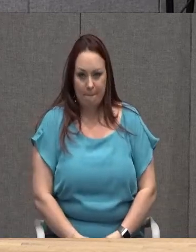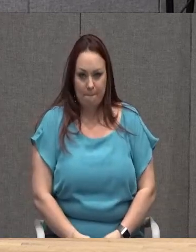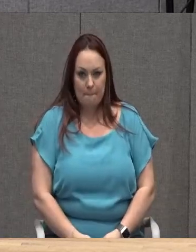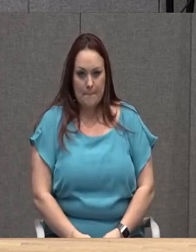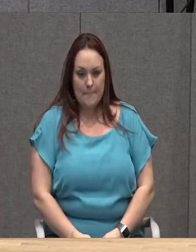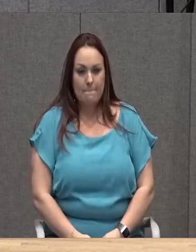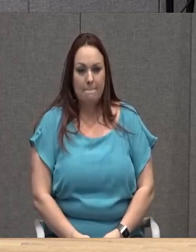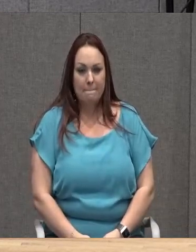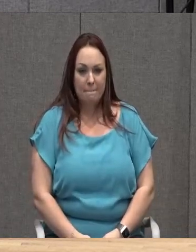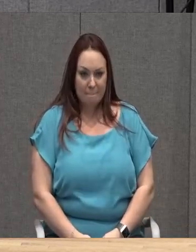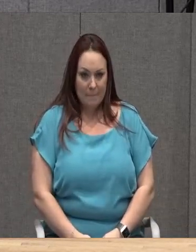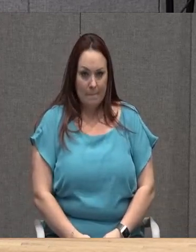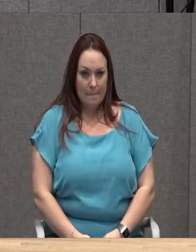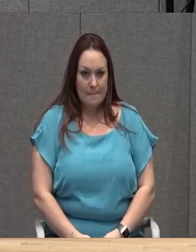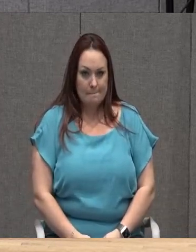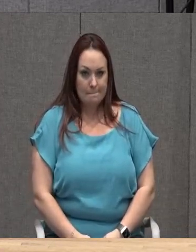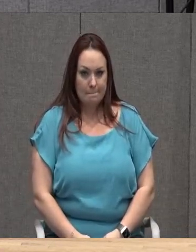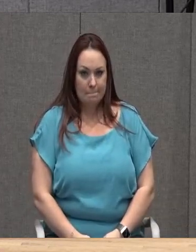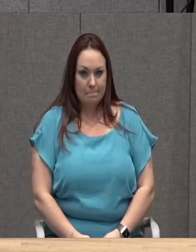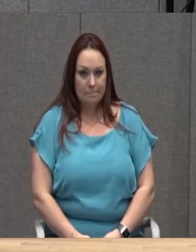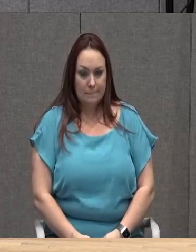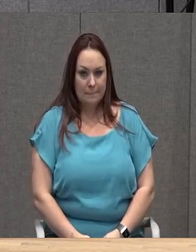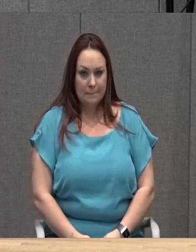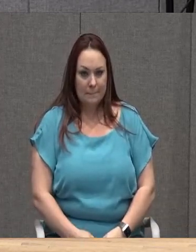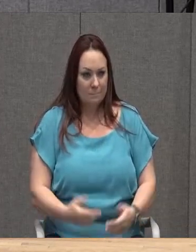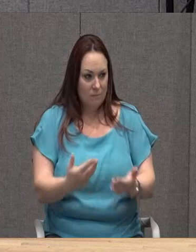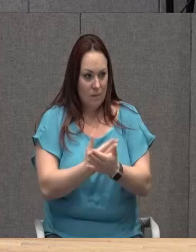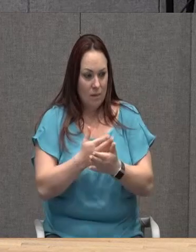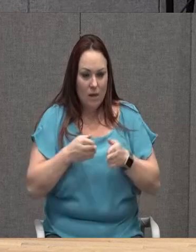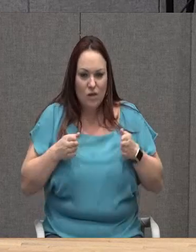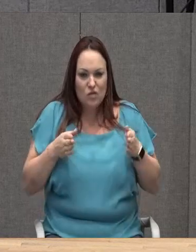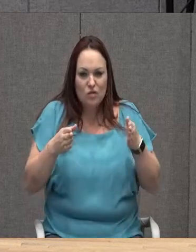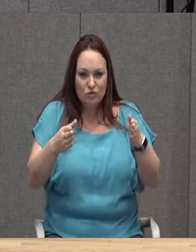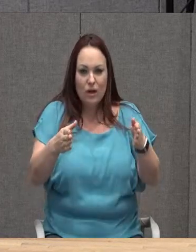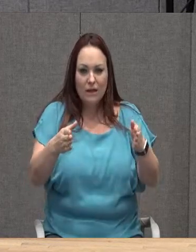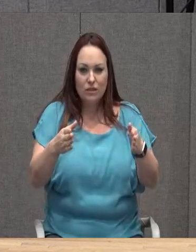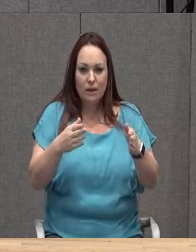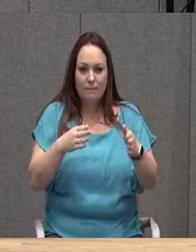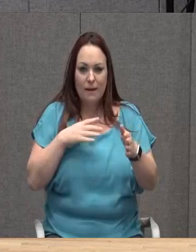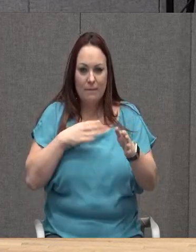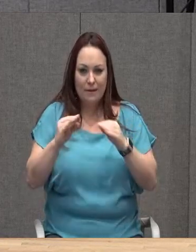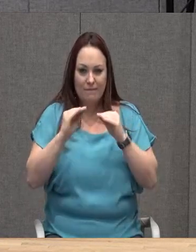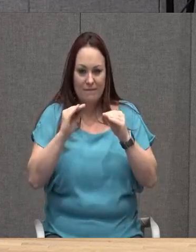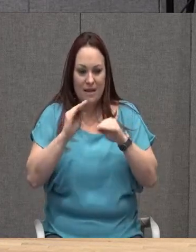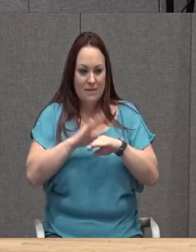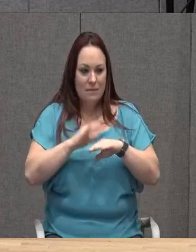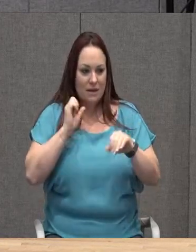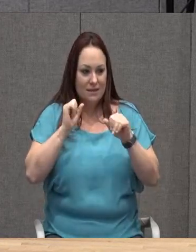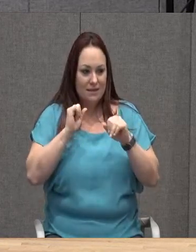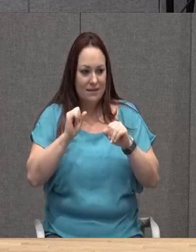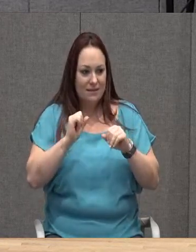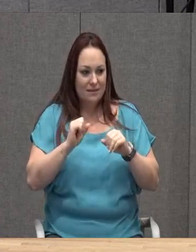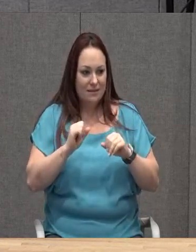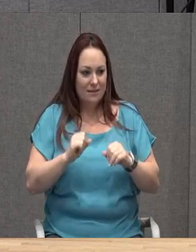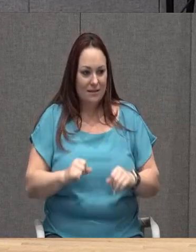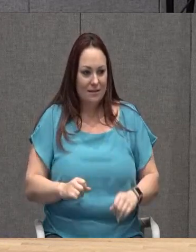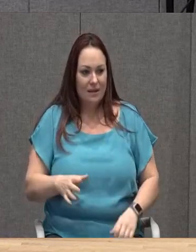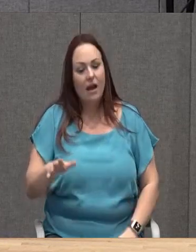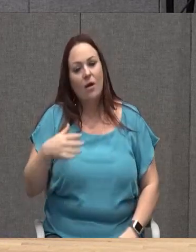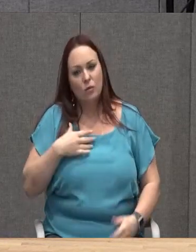juego. I'm trying a new strategy too. Trying So something maybe new? I can beat you. Let me fix my towel because I was claimed as a